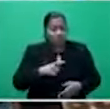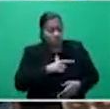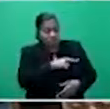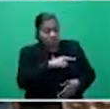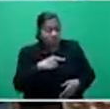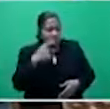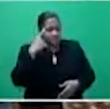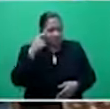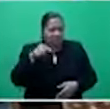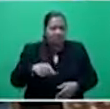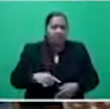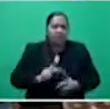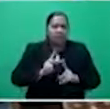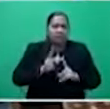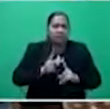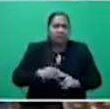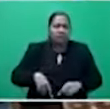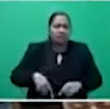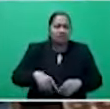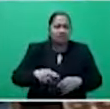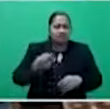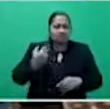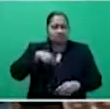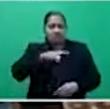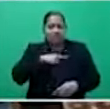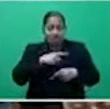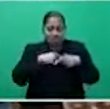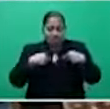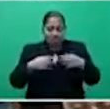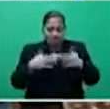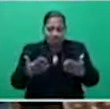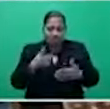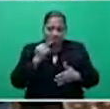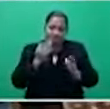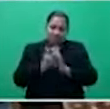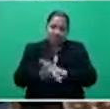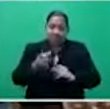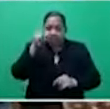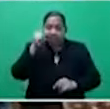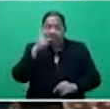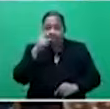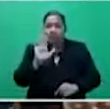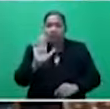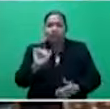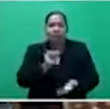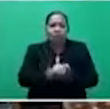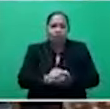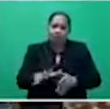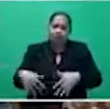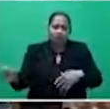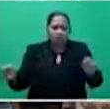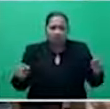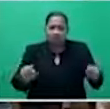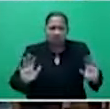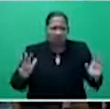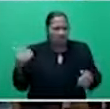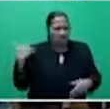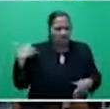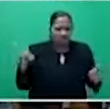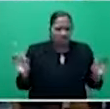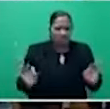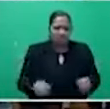political capital for us. We can now go and tell the iTaukei people, your rights have been taken away. It was not affected at all. They